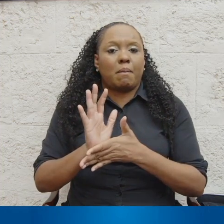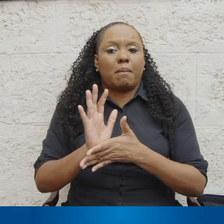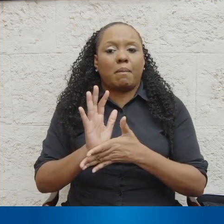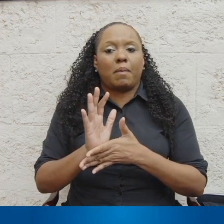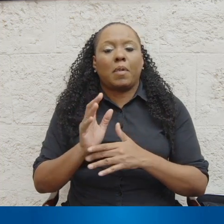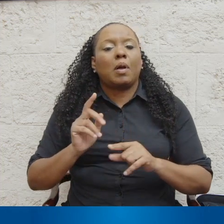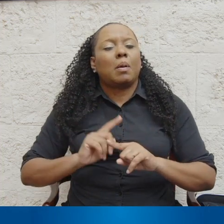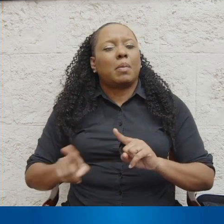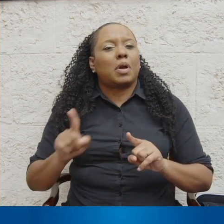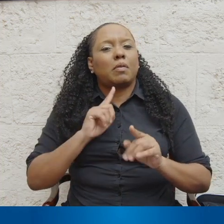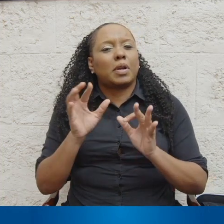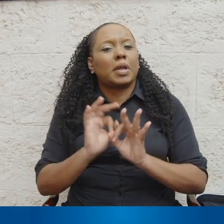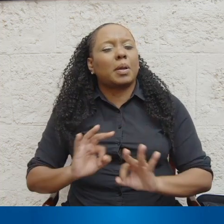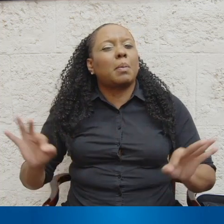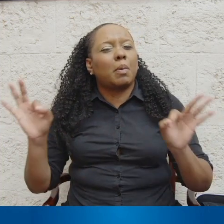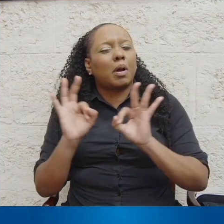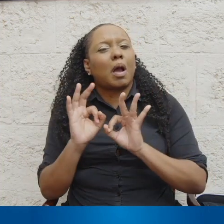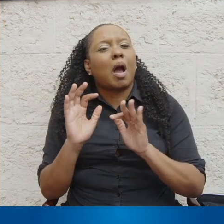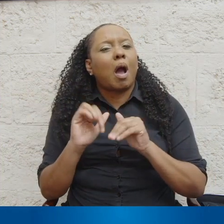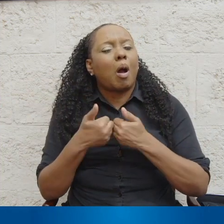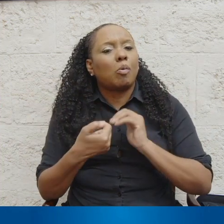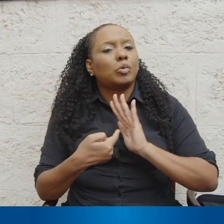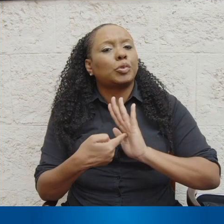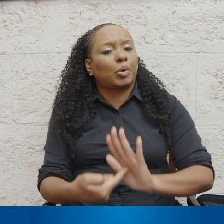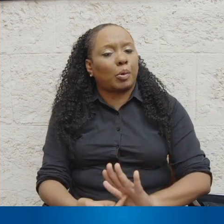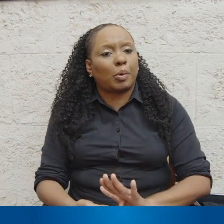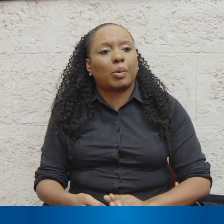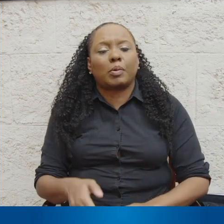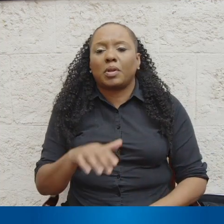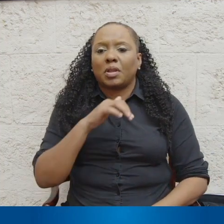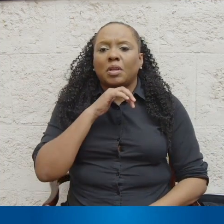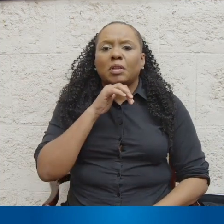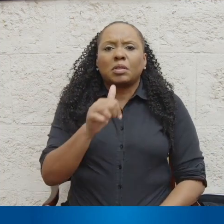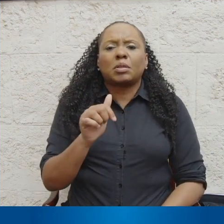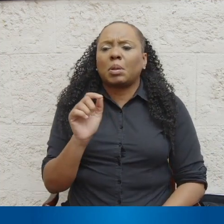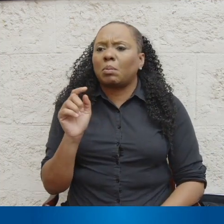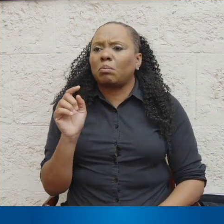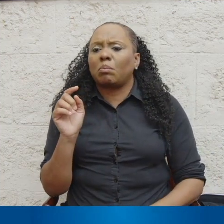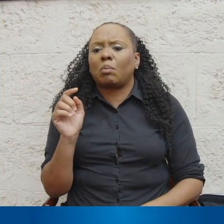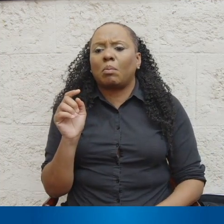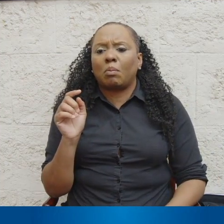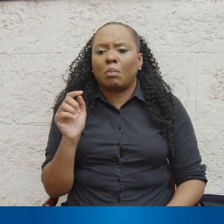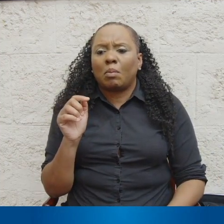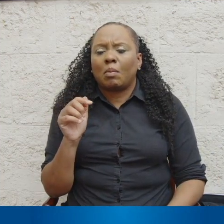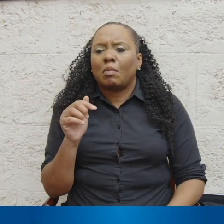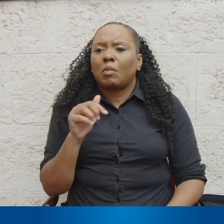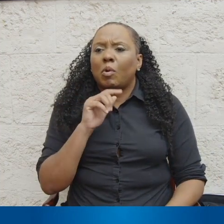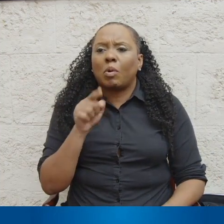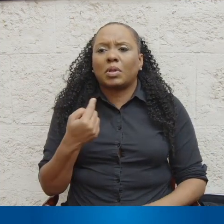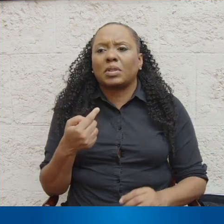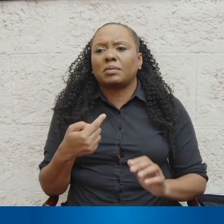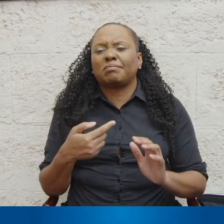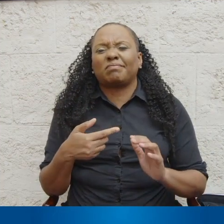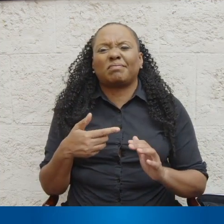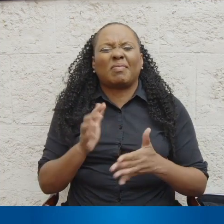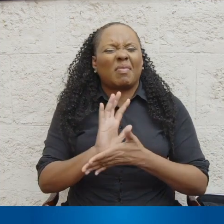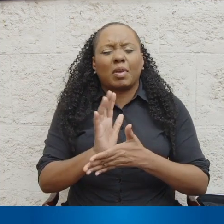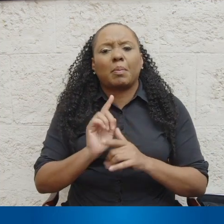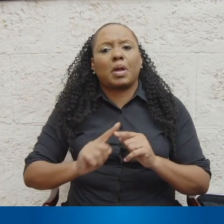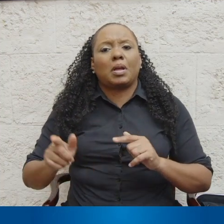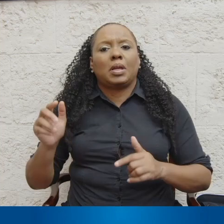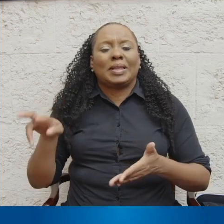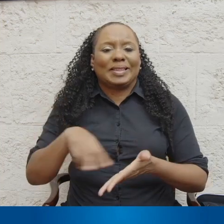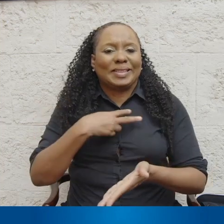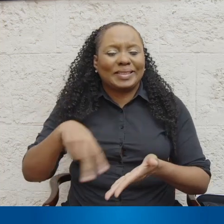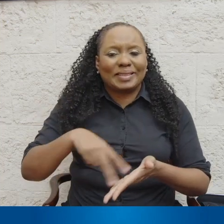that documentary is critical. So that documentary is not just about a core of people, of dancers and actors and actresses,